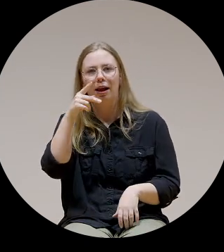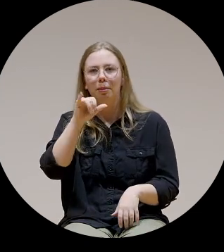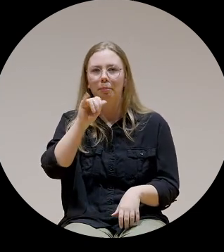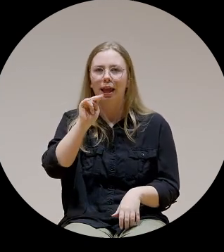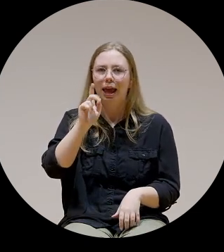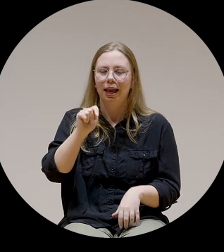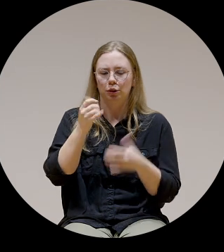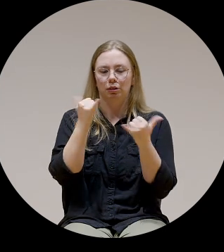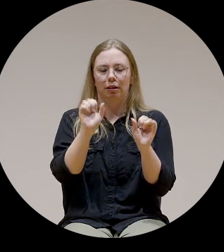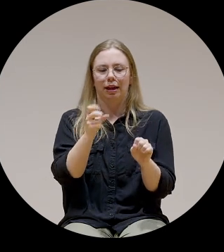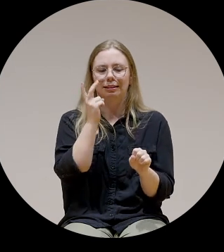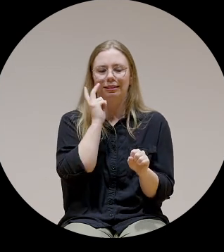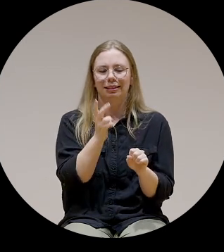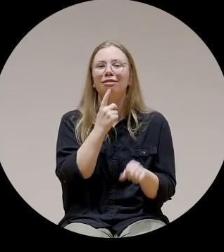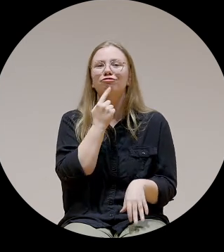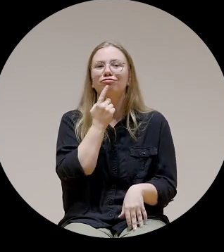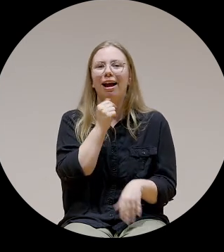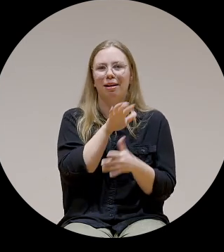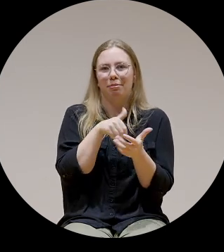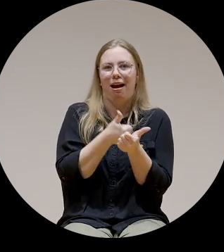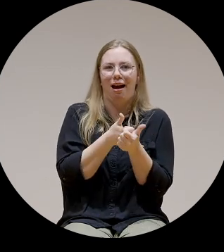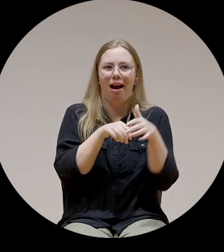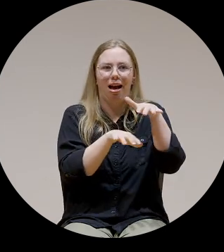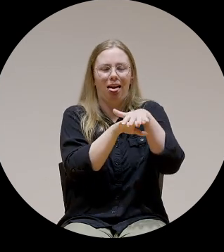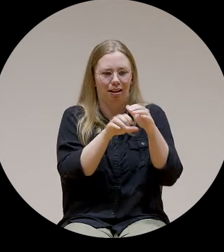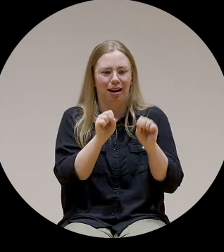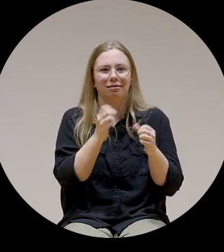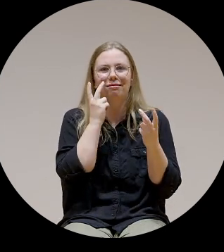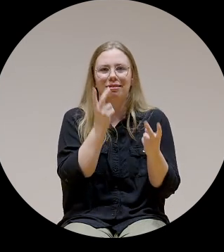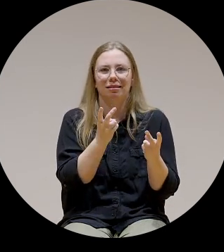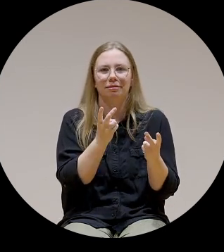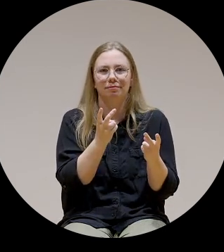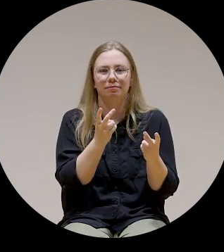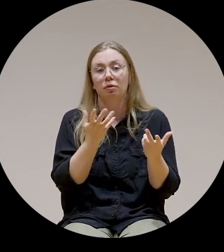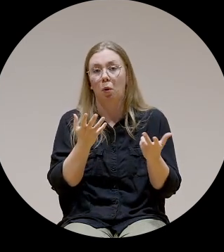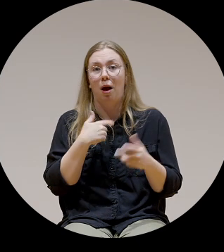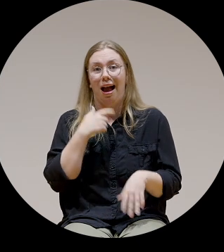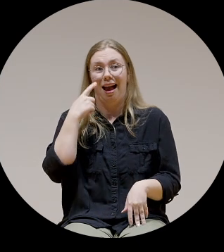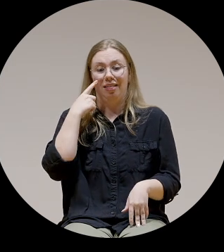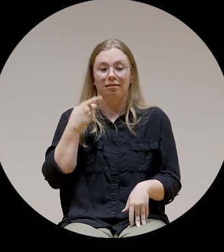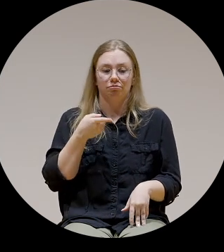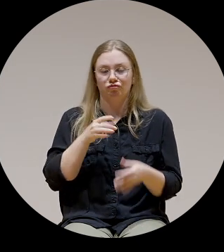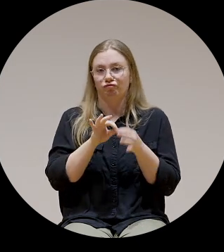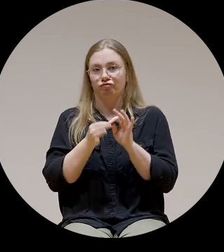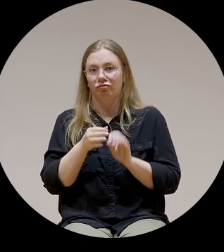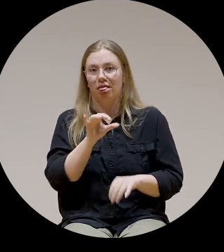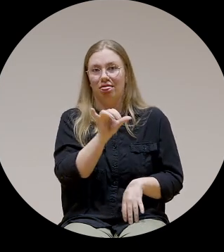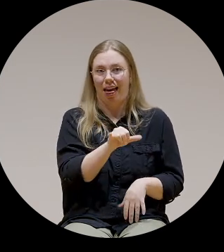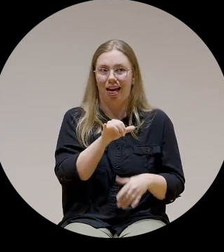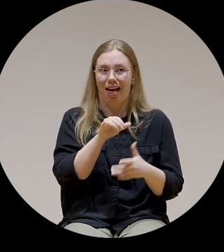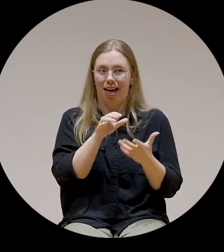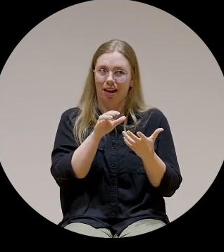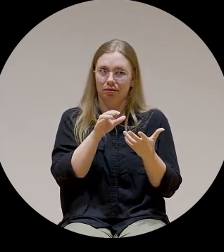of mottled red base below that. But this is what I take as a reference to sovereignty